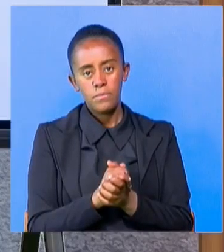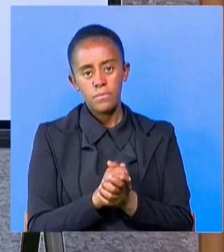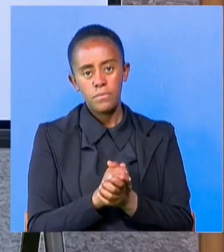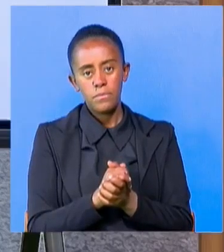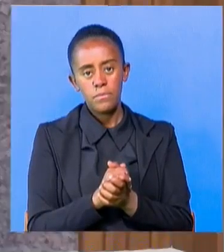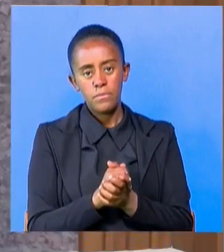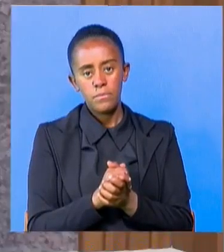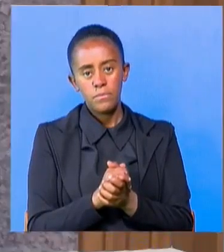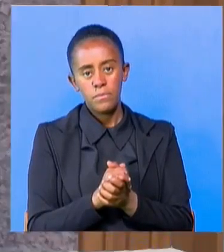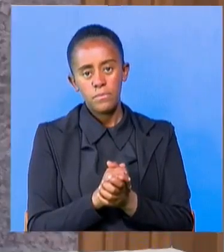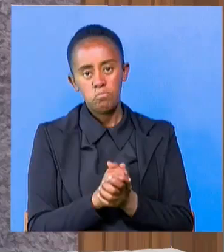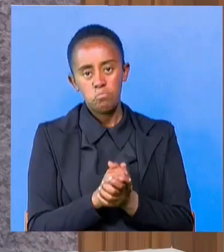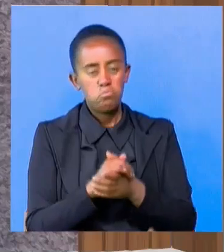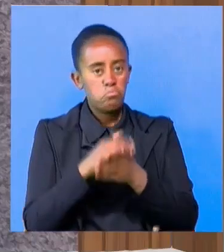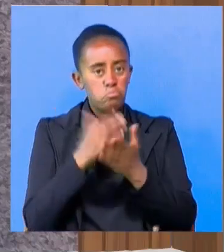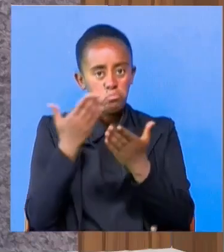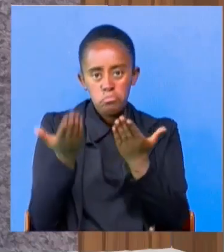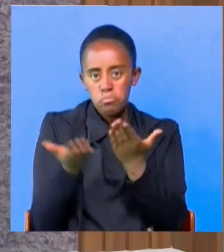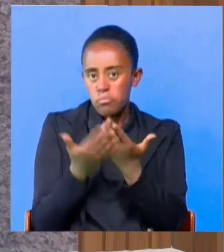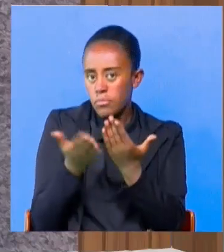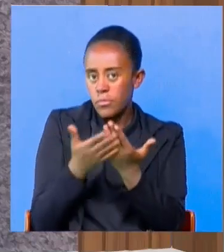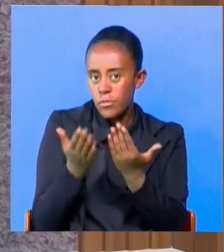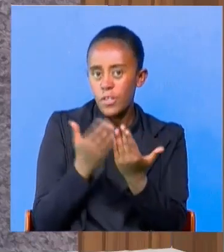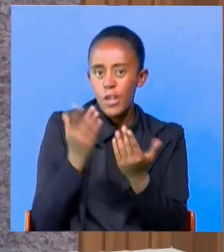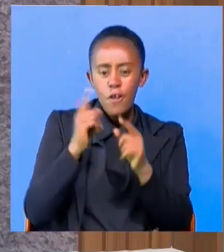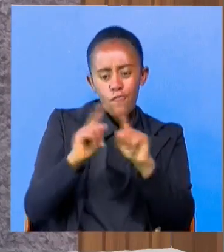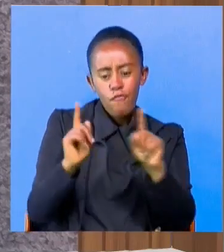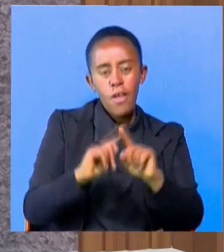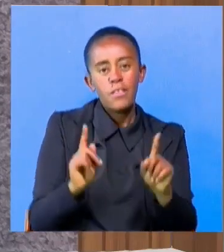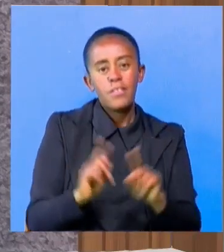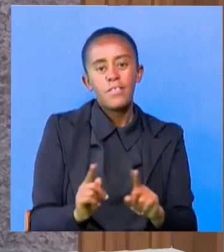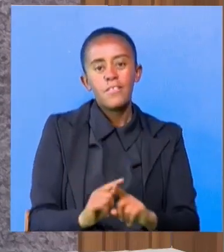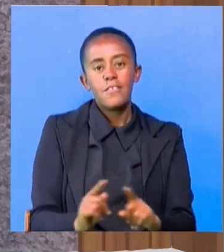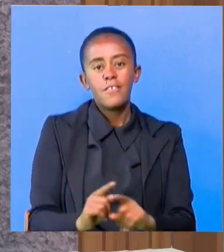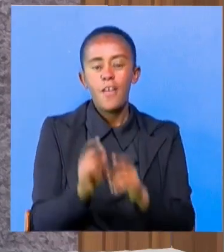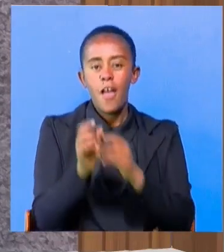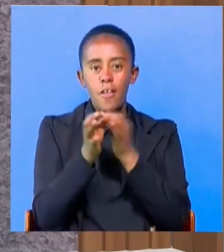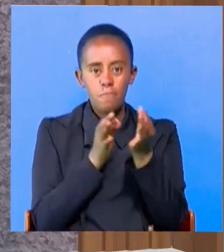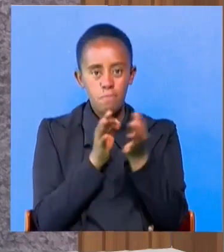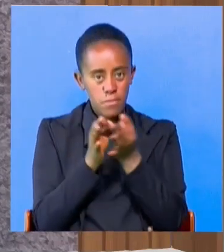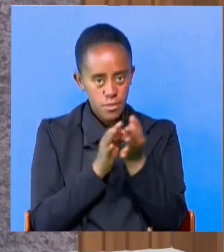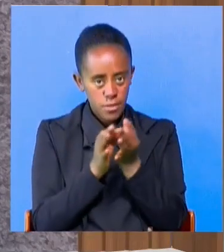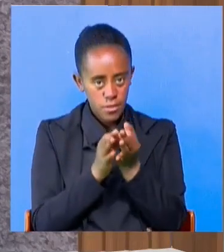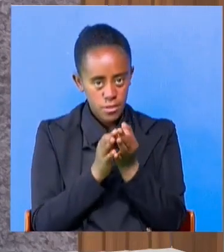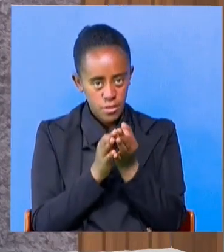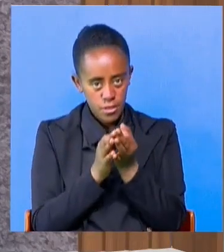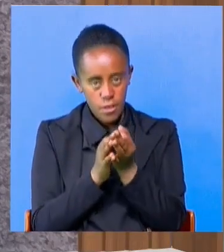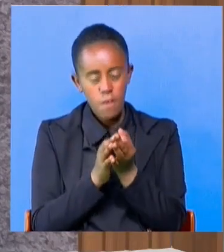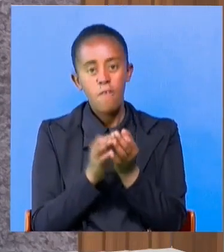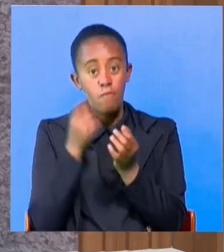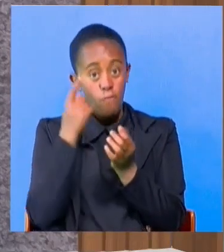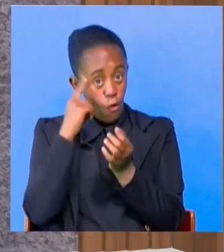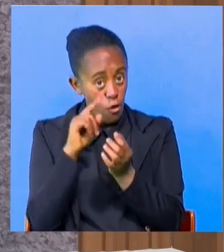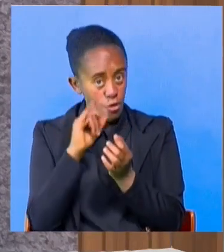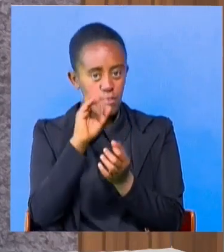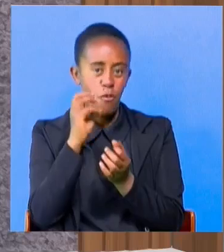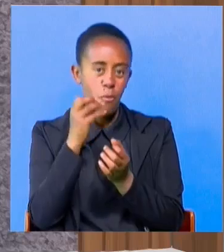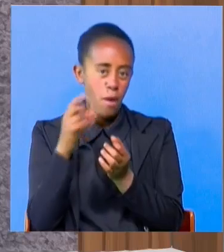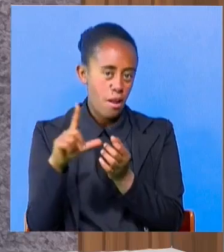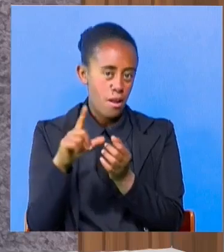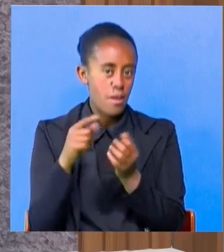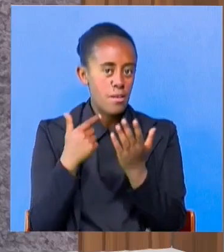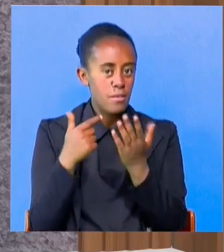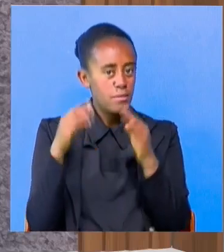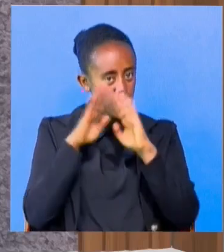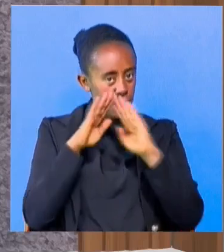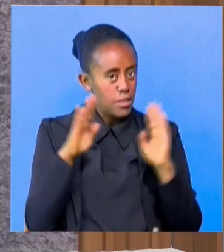So simply, you may use this different kinds of expression for informal greetings. So based